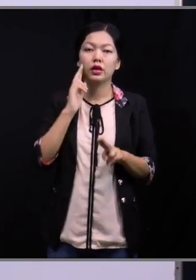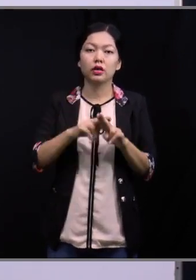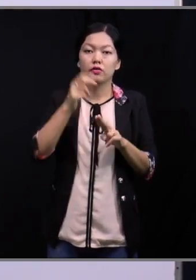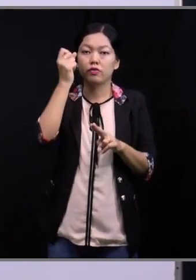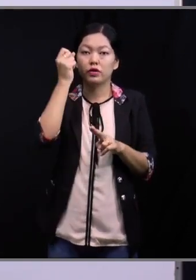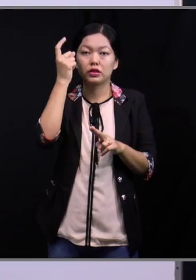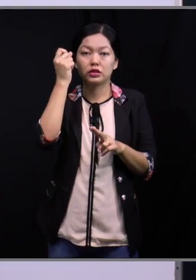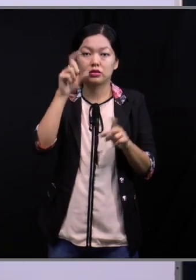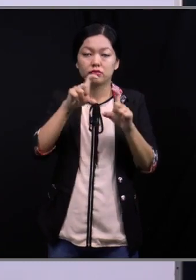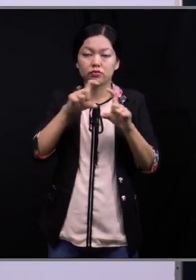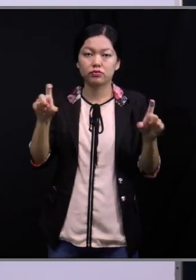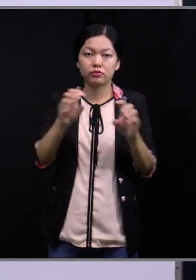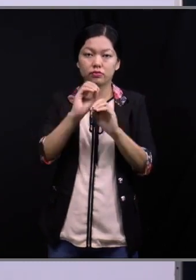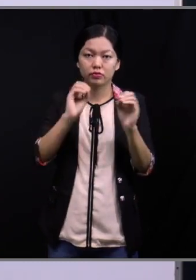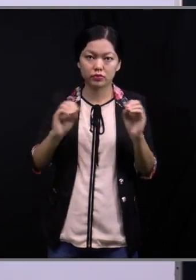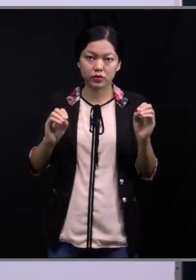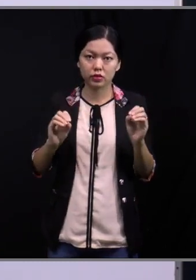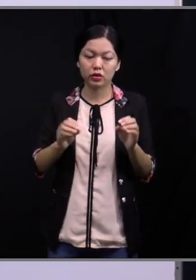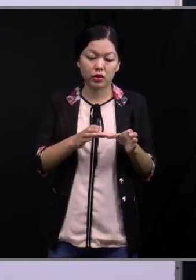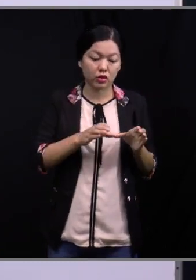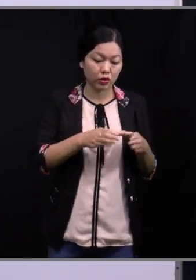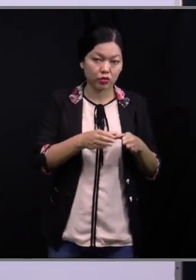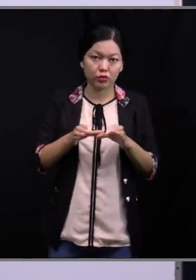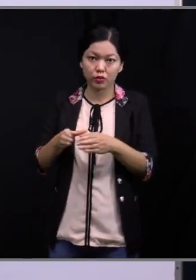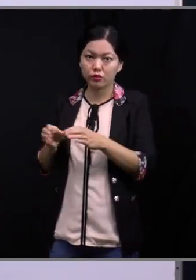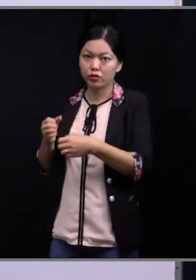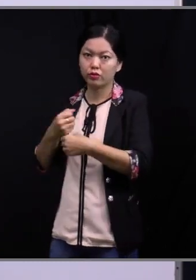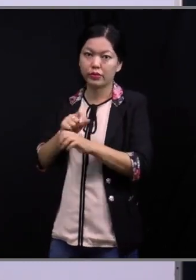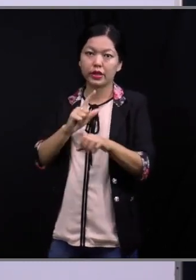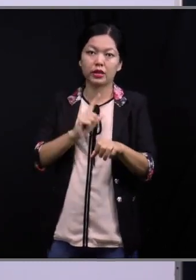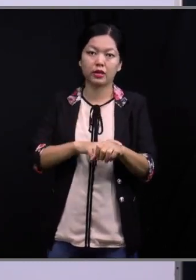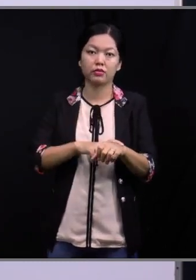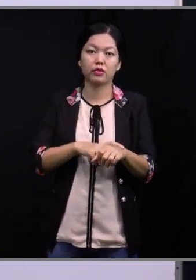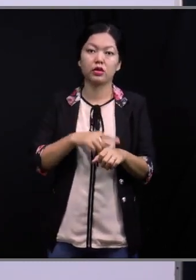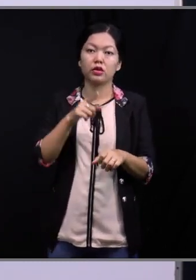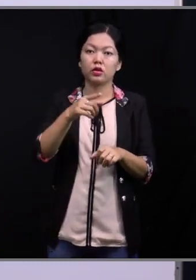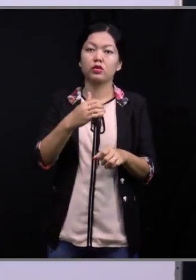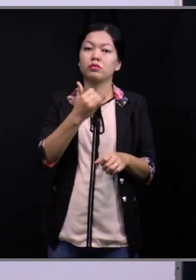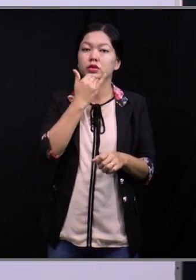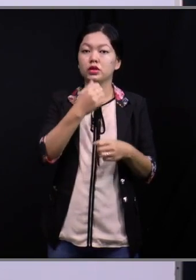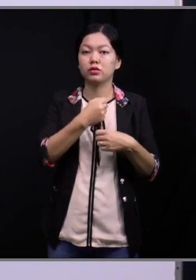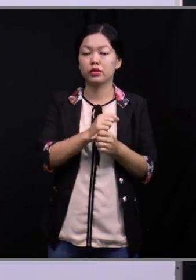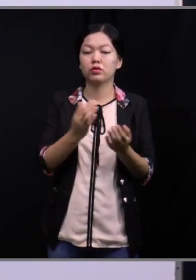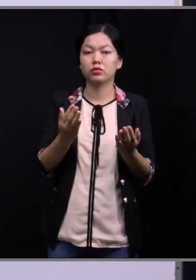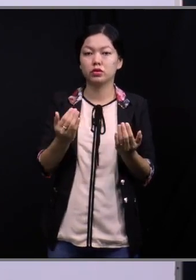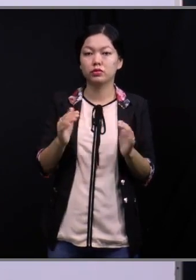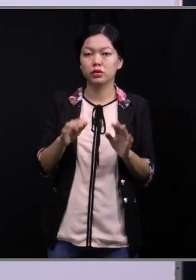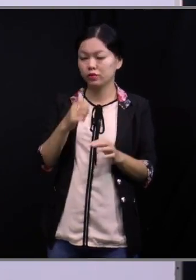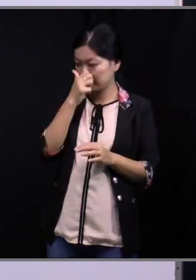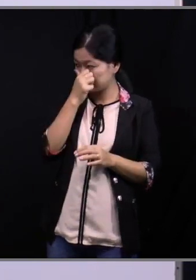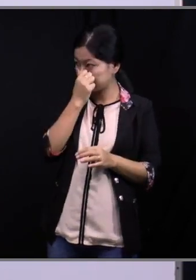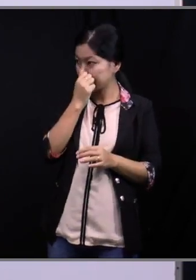will be able to place them correctly. And placing them correctly is very important. So identification involves